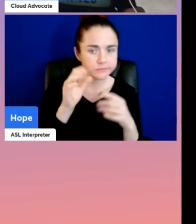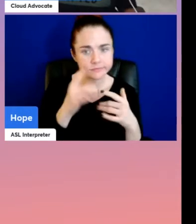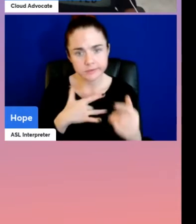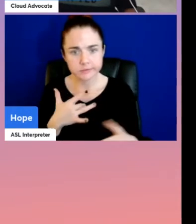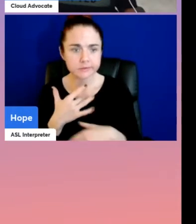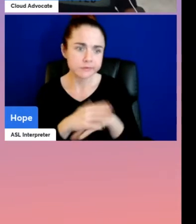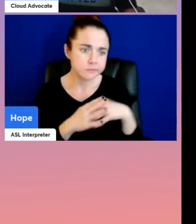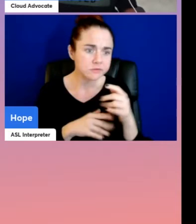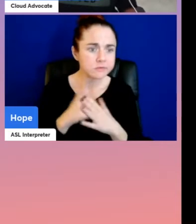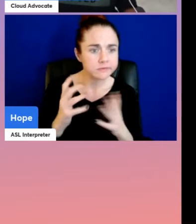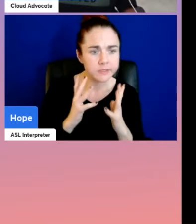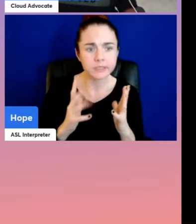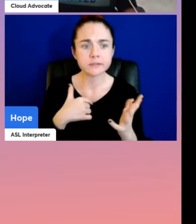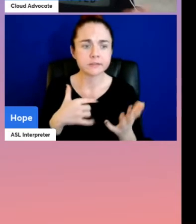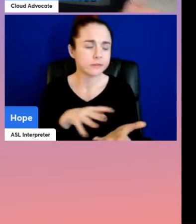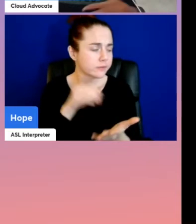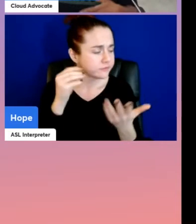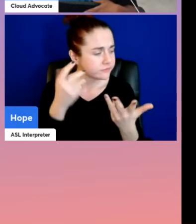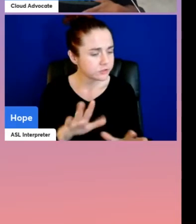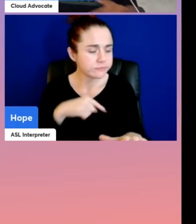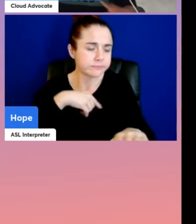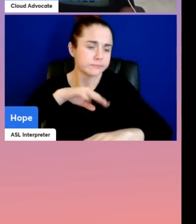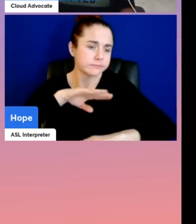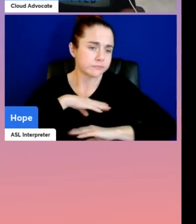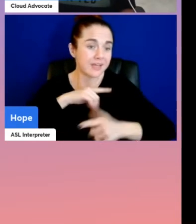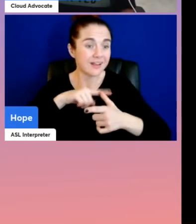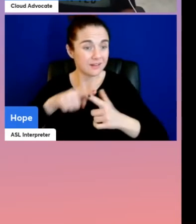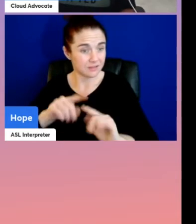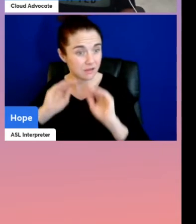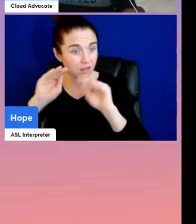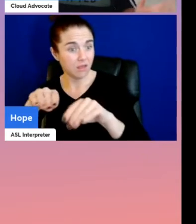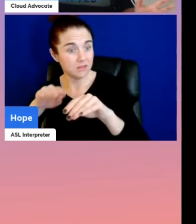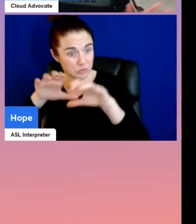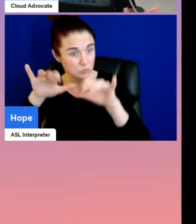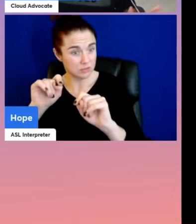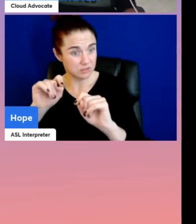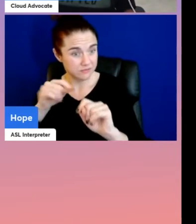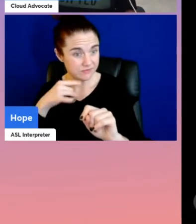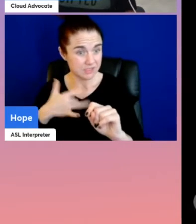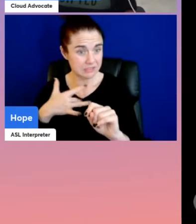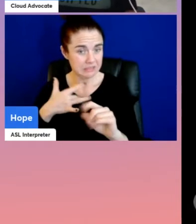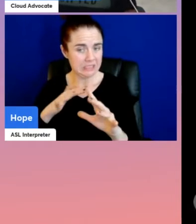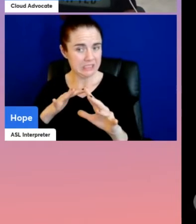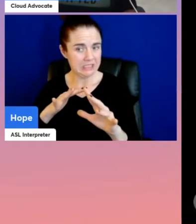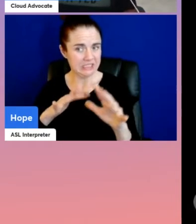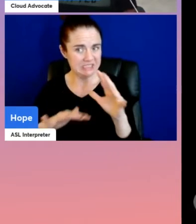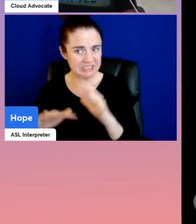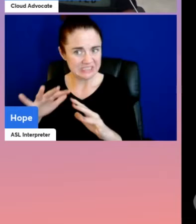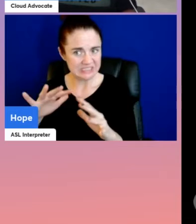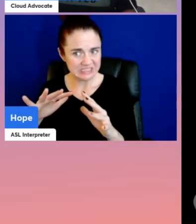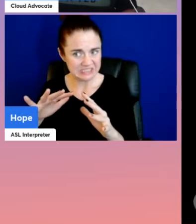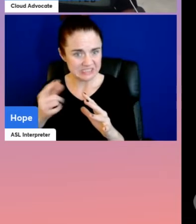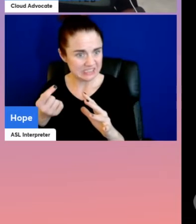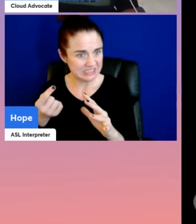think you've learned the thing, and then when you go to actually implement it, you're just kind of like, wait, where do I